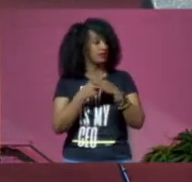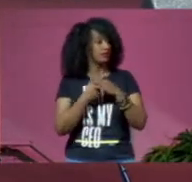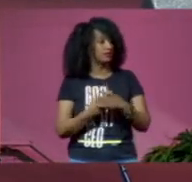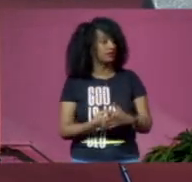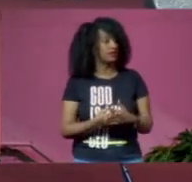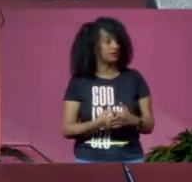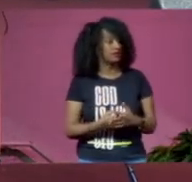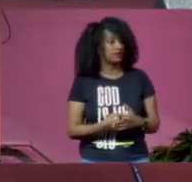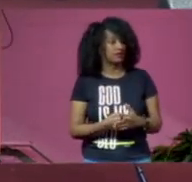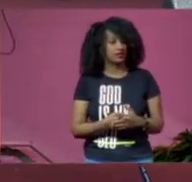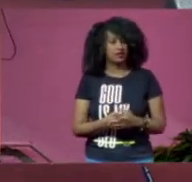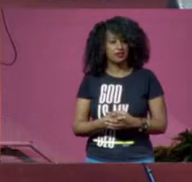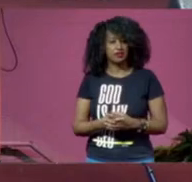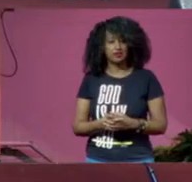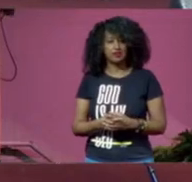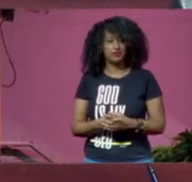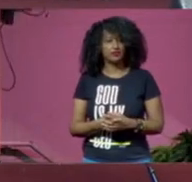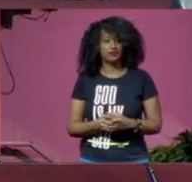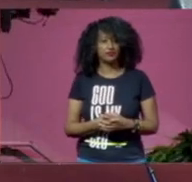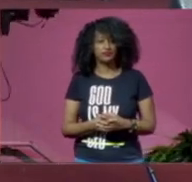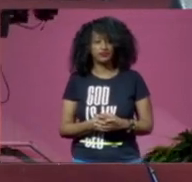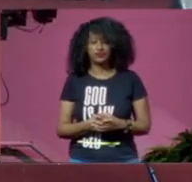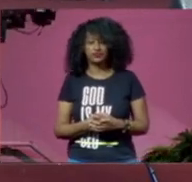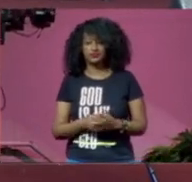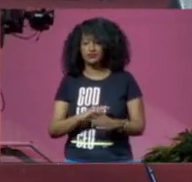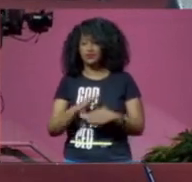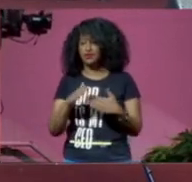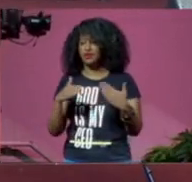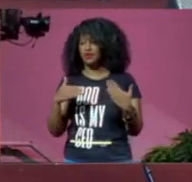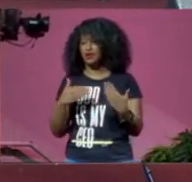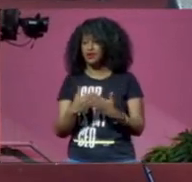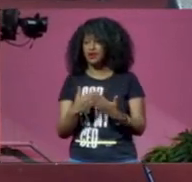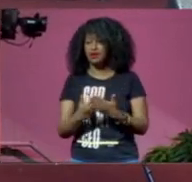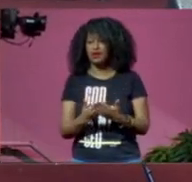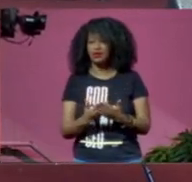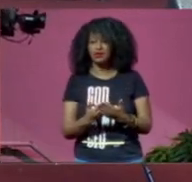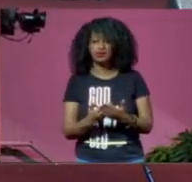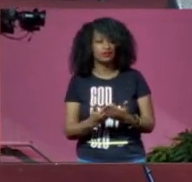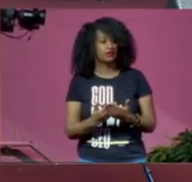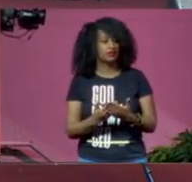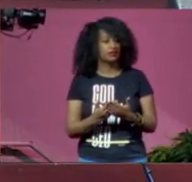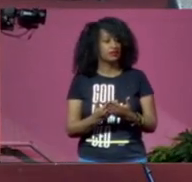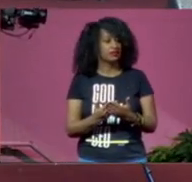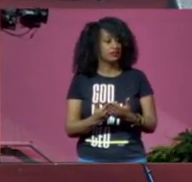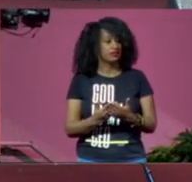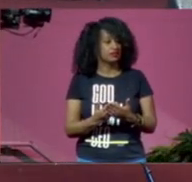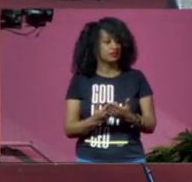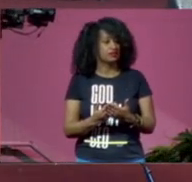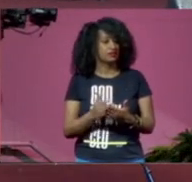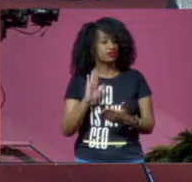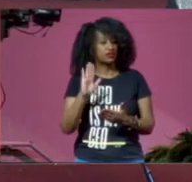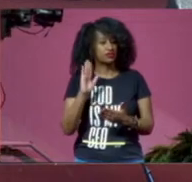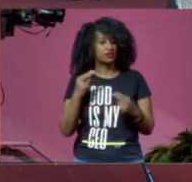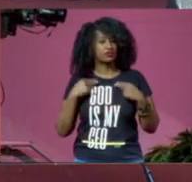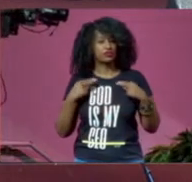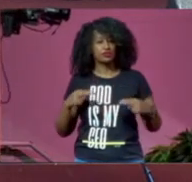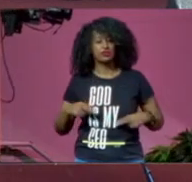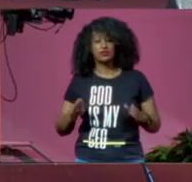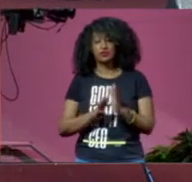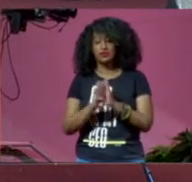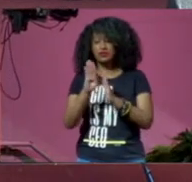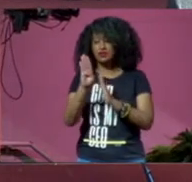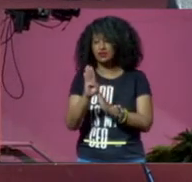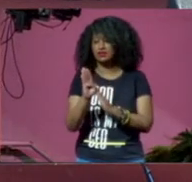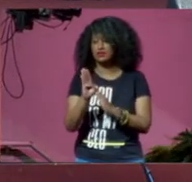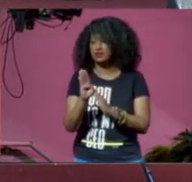premise that every stage of human development is marked by a knowing. That every